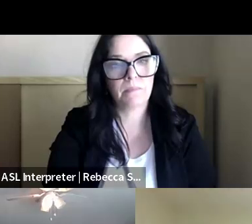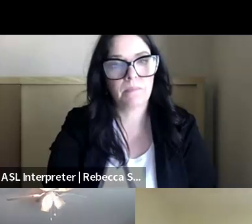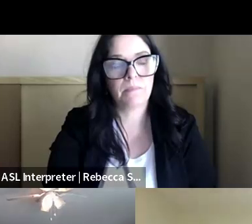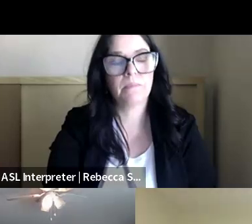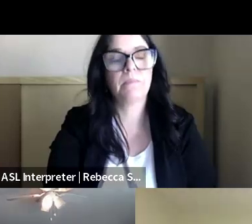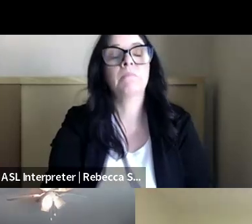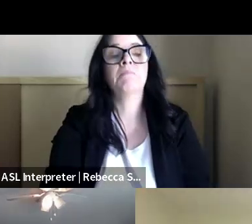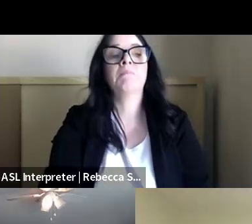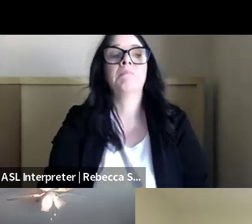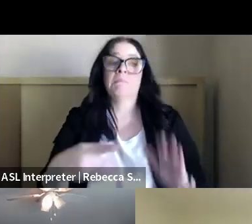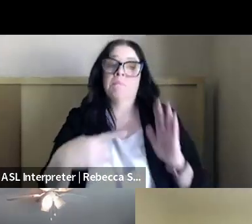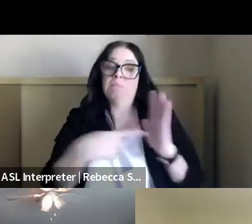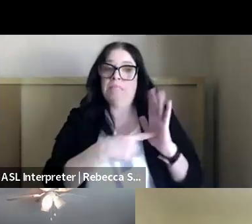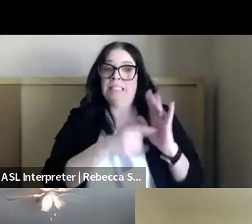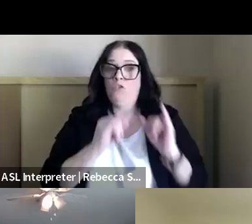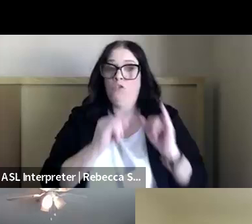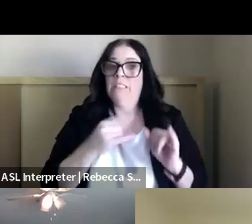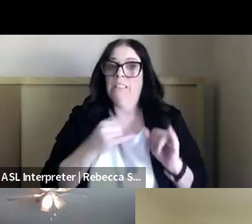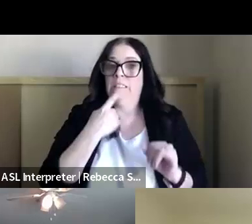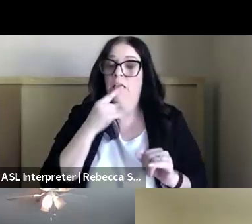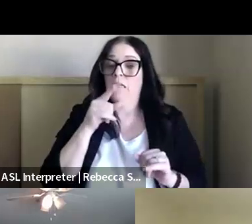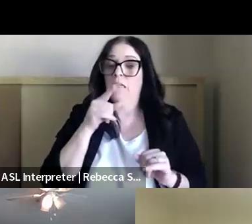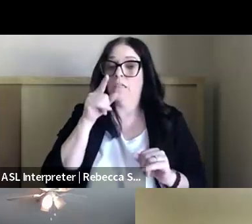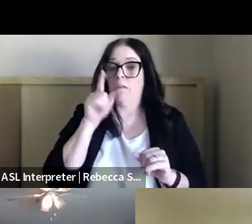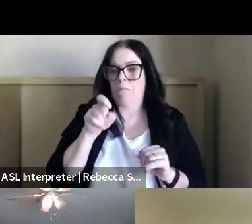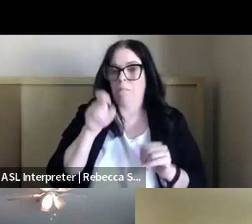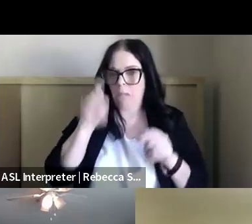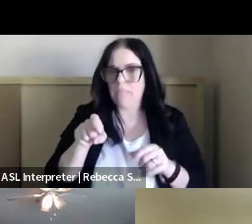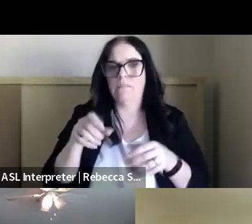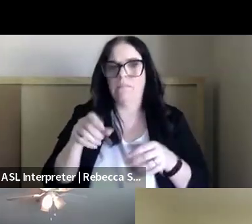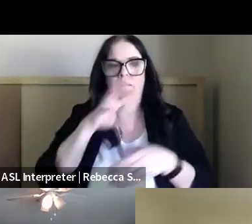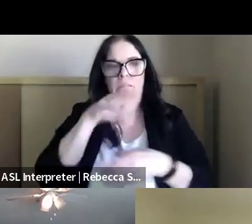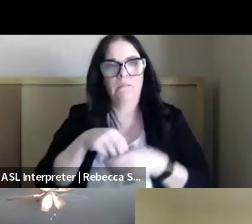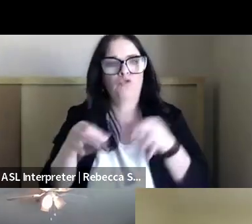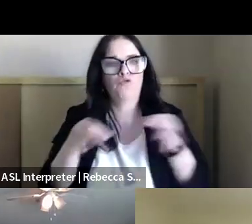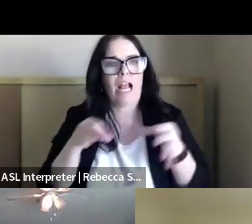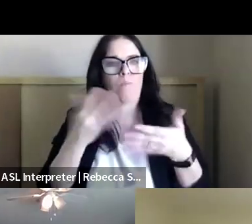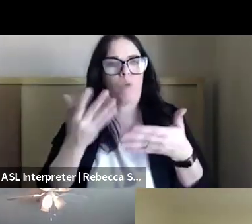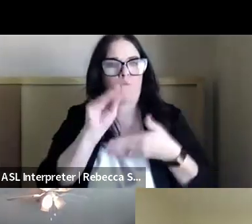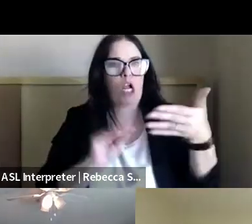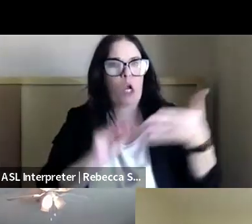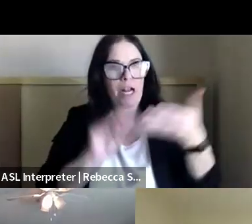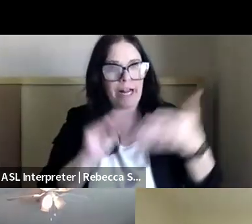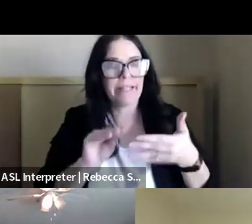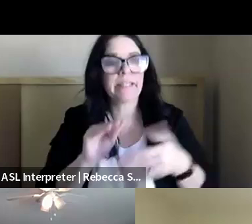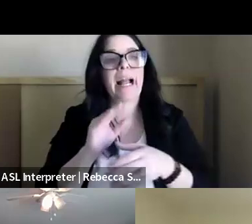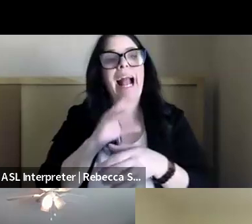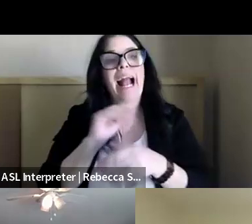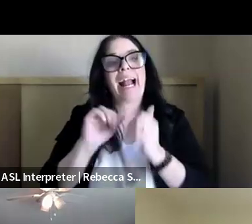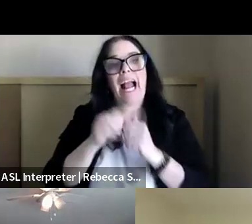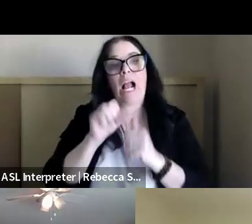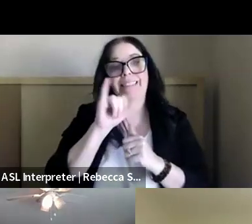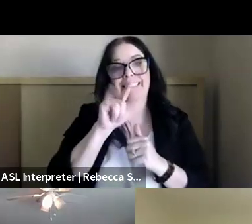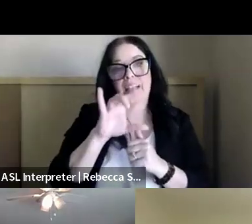state to describe the order of priorities for allocating funds, how the agreement of the SILC and SILs was secured, and differences, if